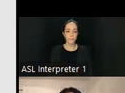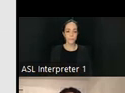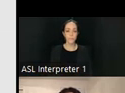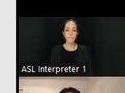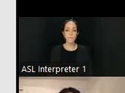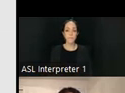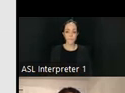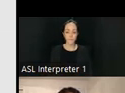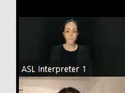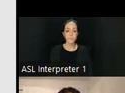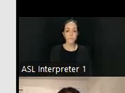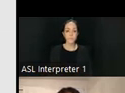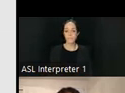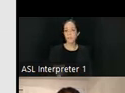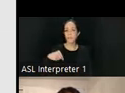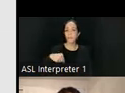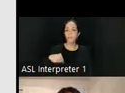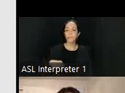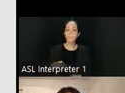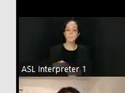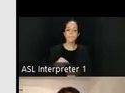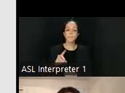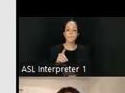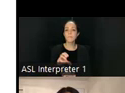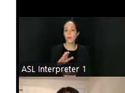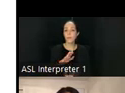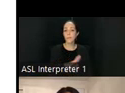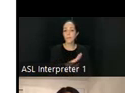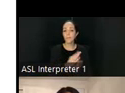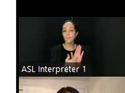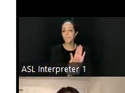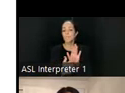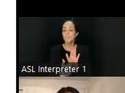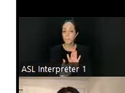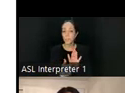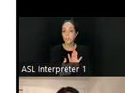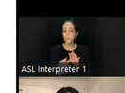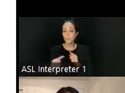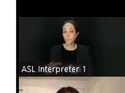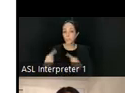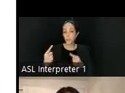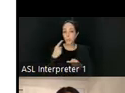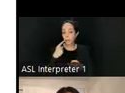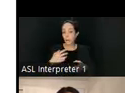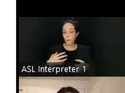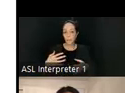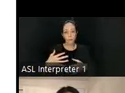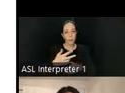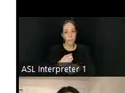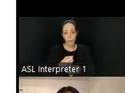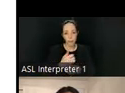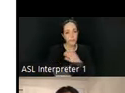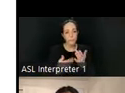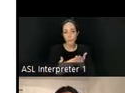So this is a document that so far combines all of the portions that